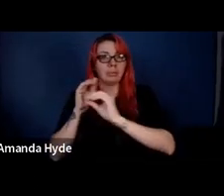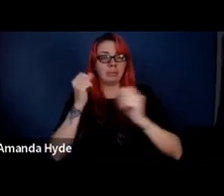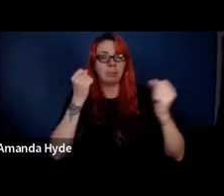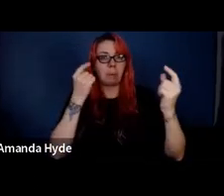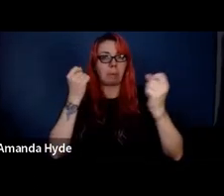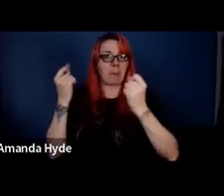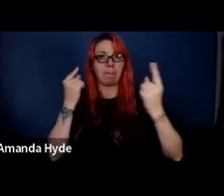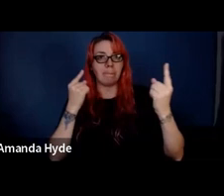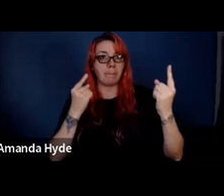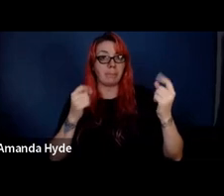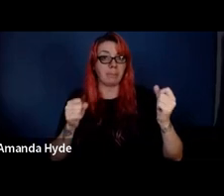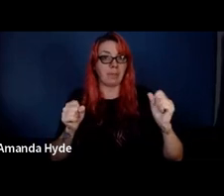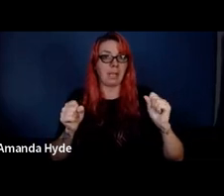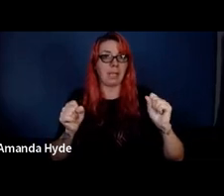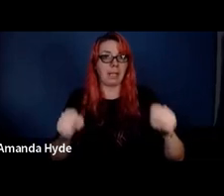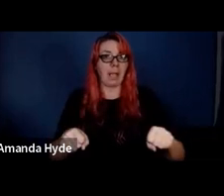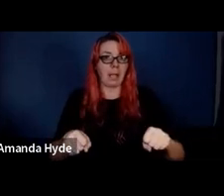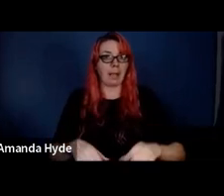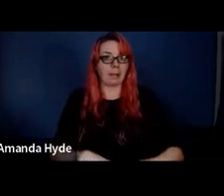our conversation around,